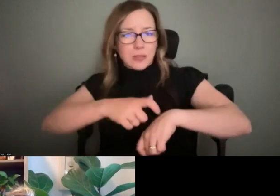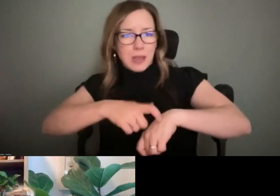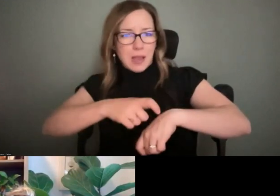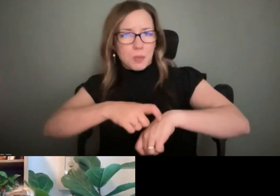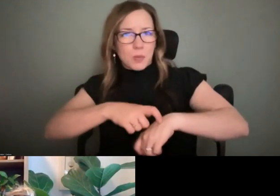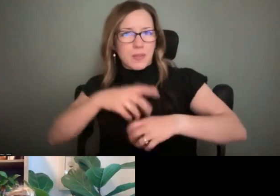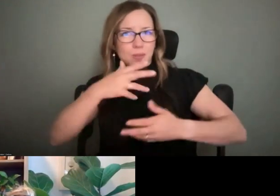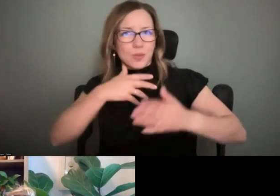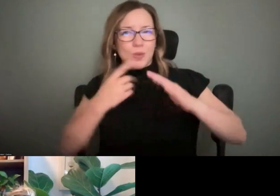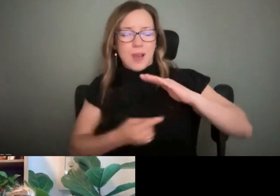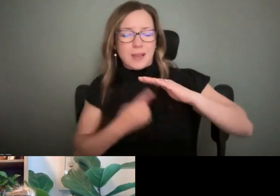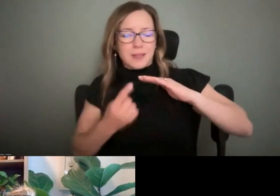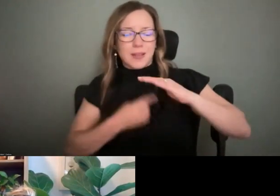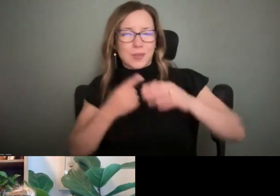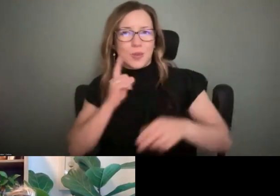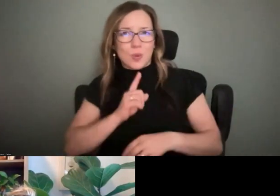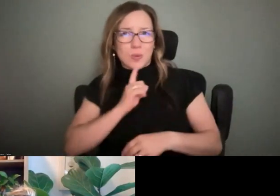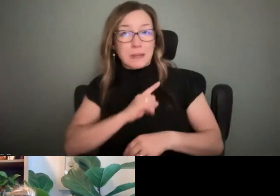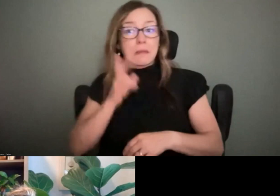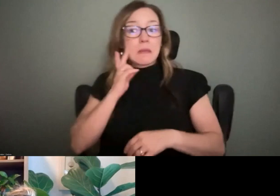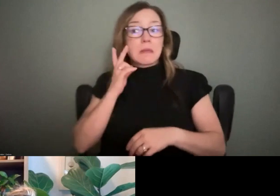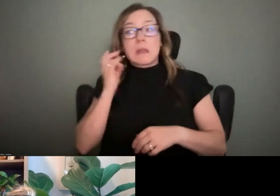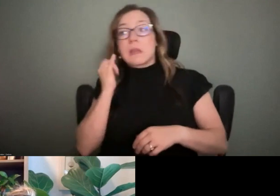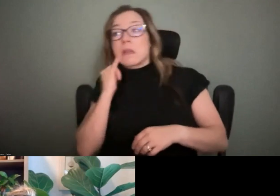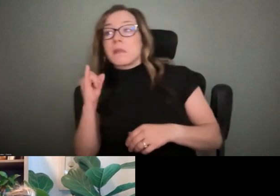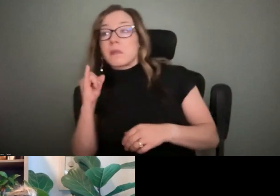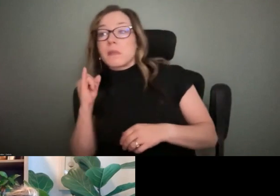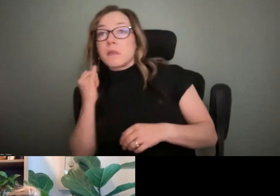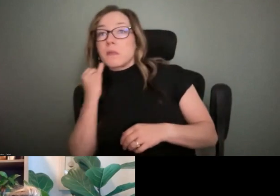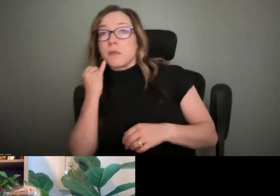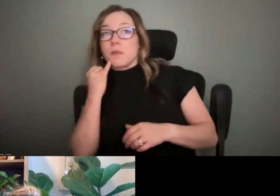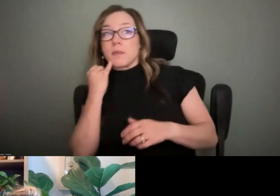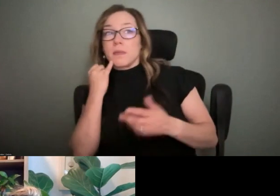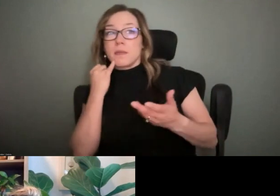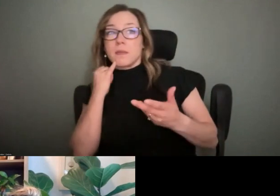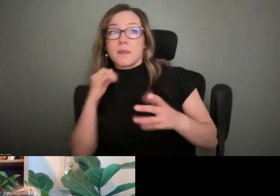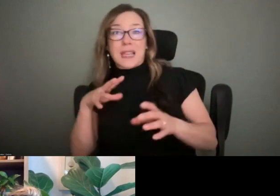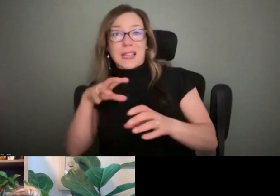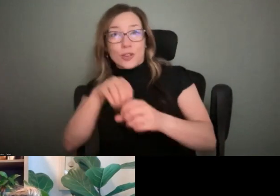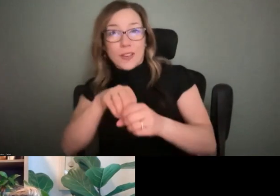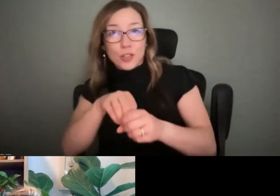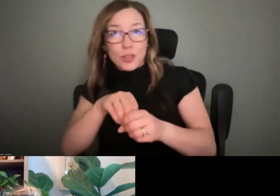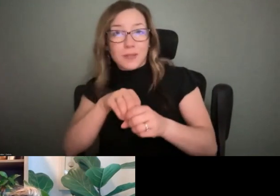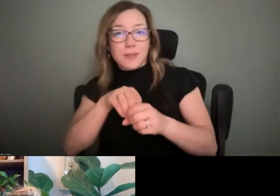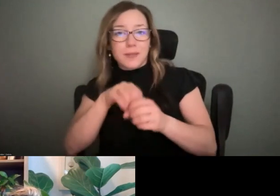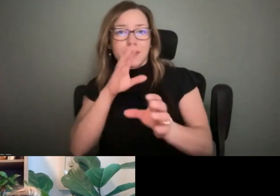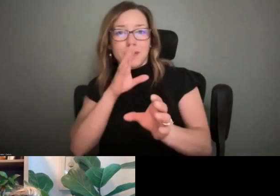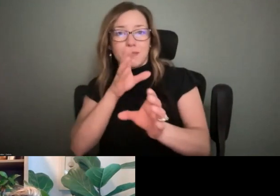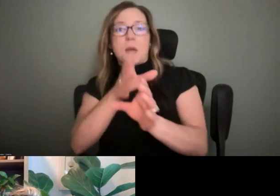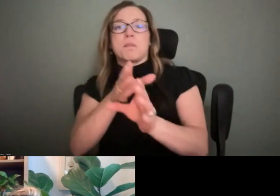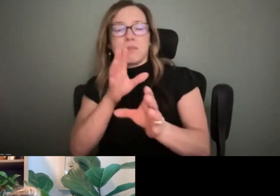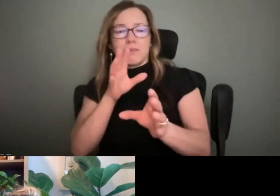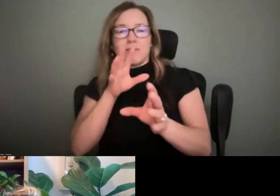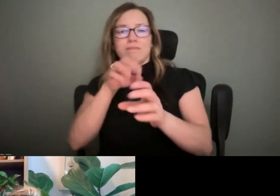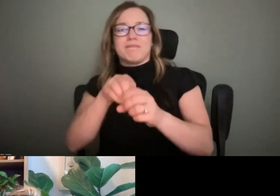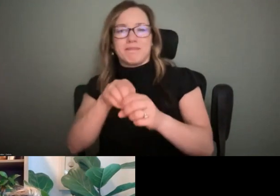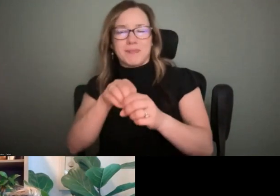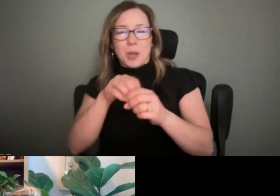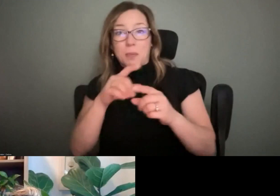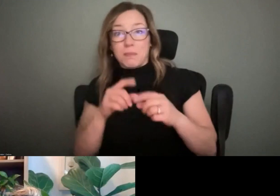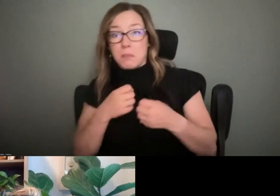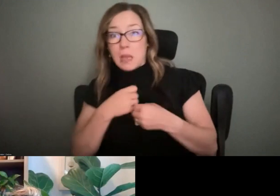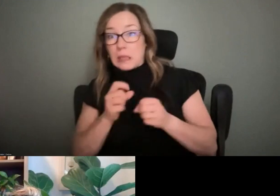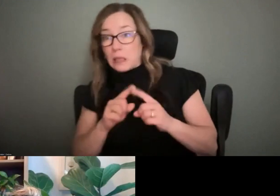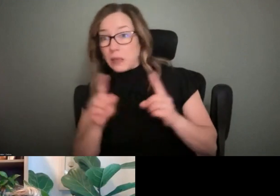loneliness to see if interventions are making a difference in the impact that they're having. So through